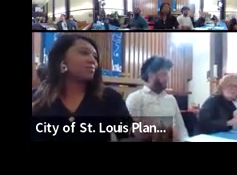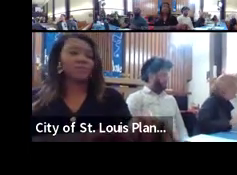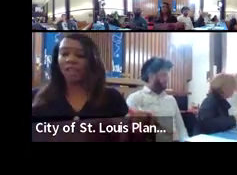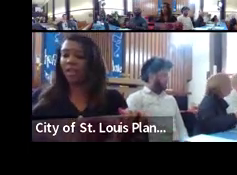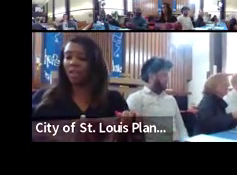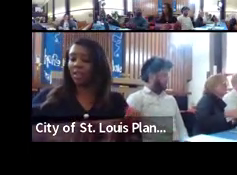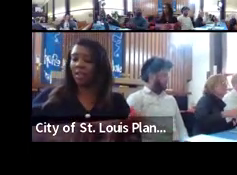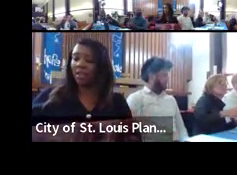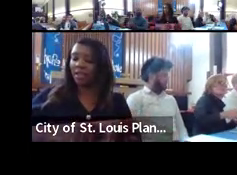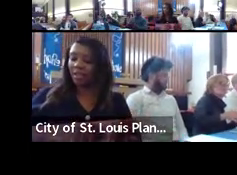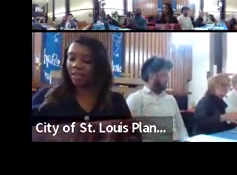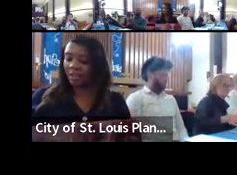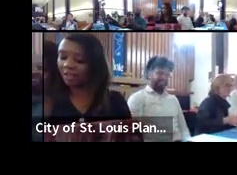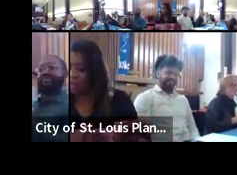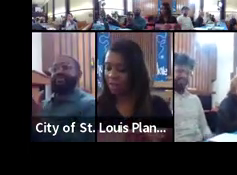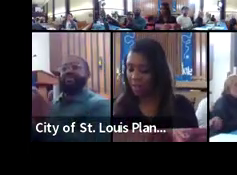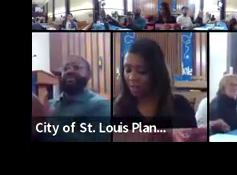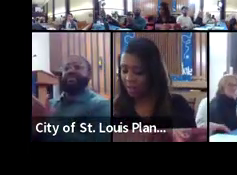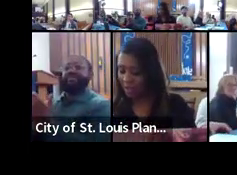Meeting is adjourned. Yay.